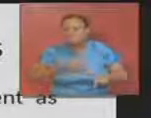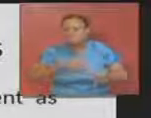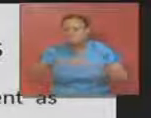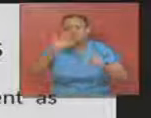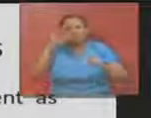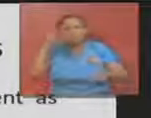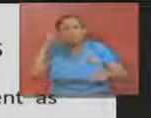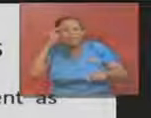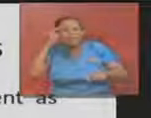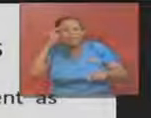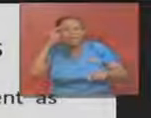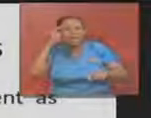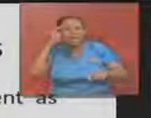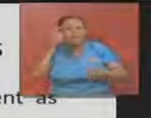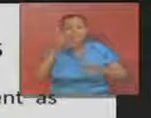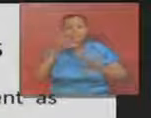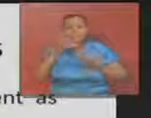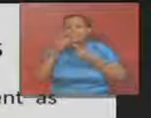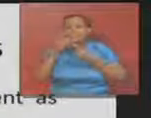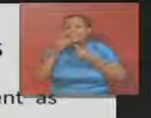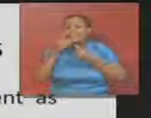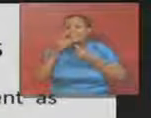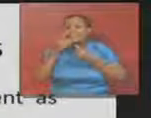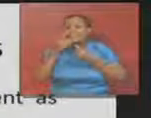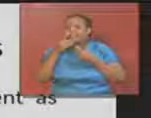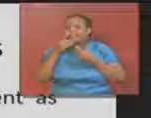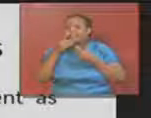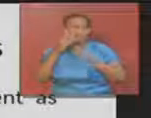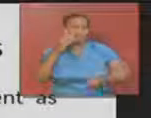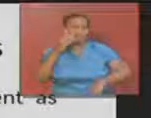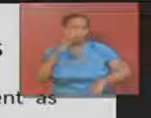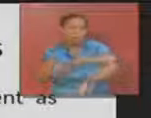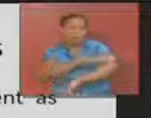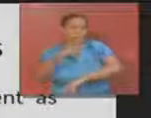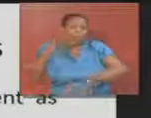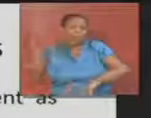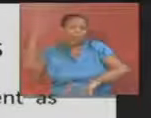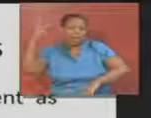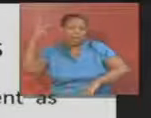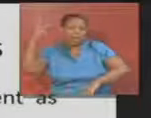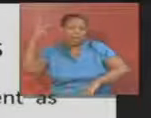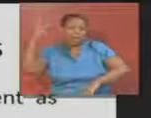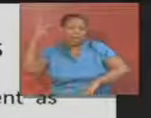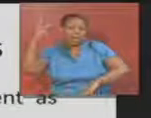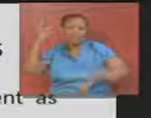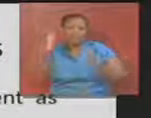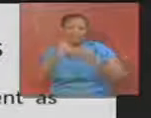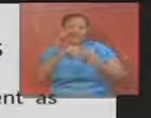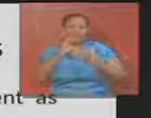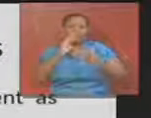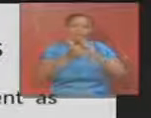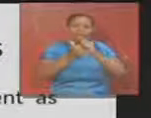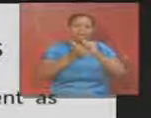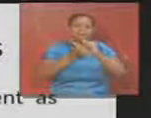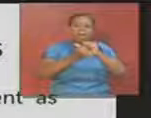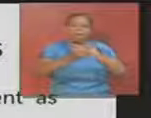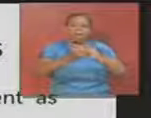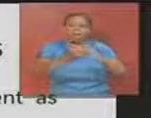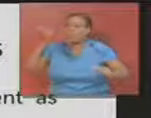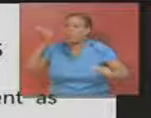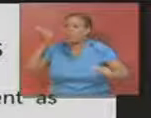main causes of chronic kidney disease, heart attacks, and strokes throughout the world. So even if COVID-19 is taken out of the